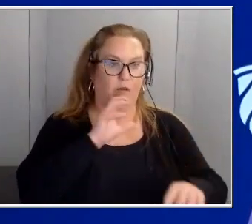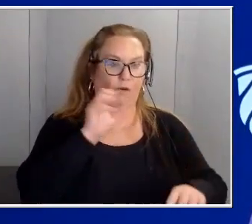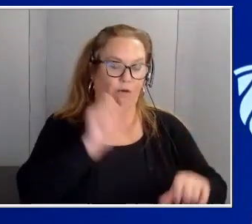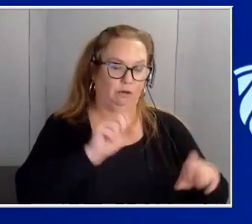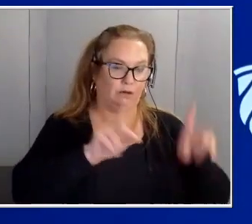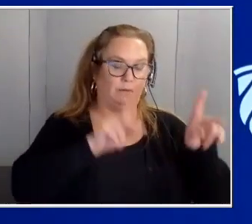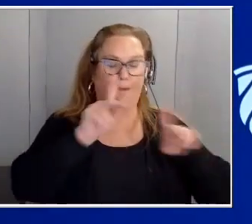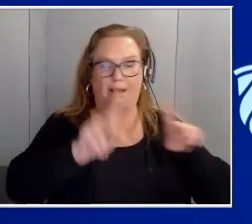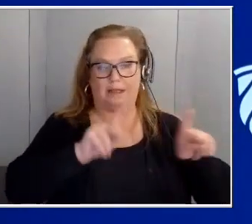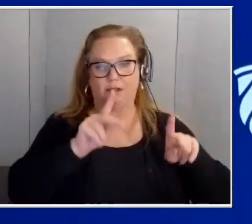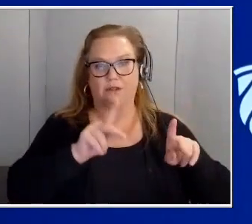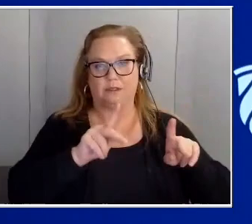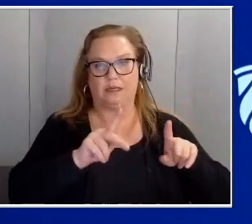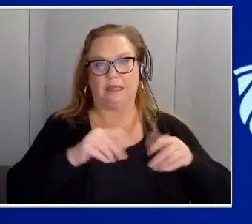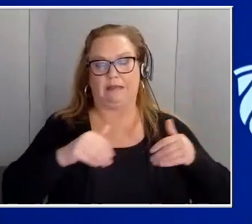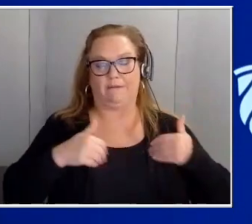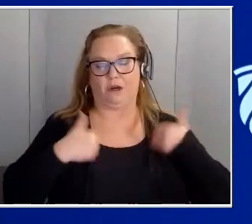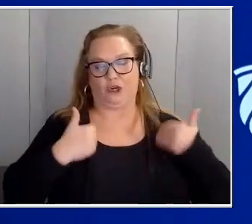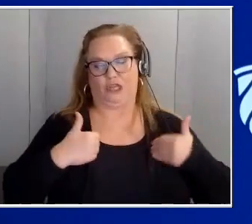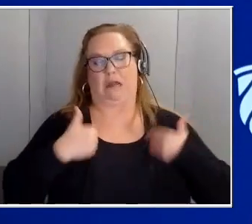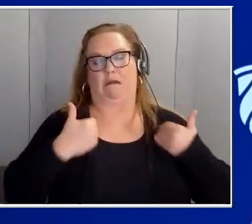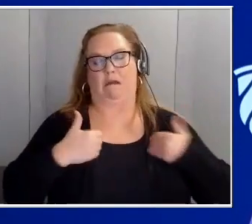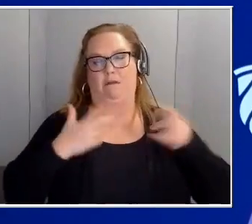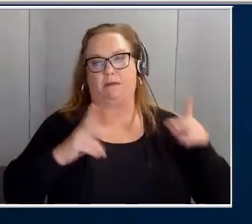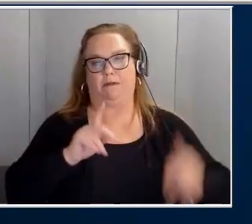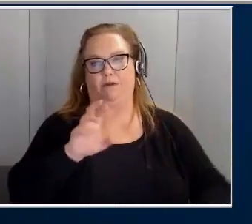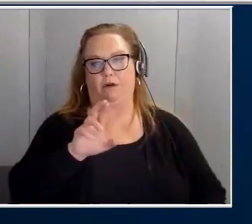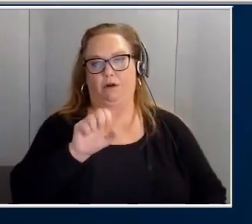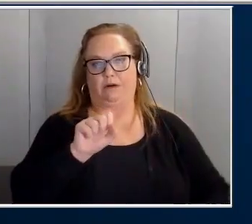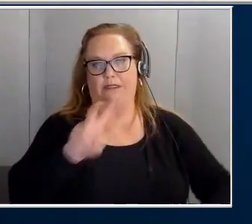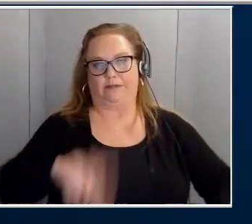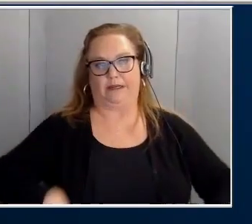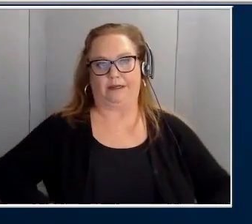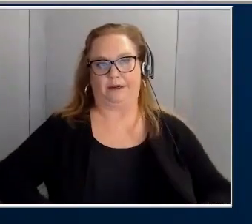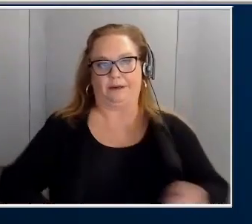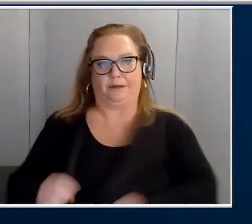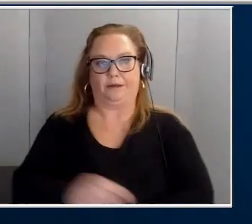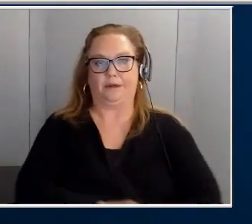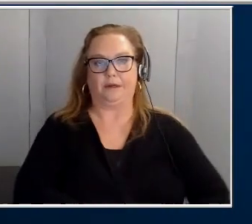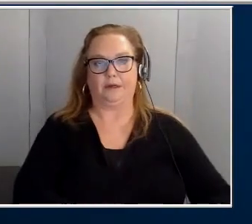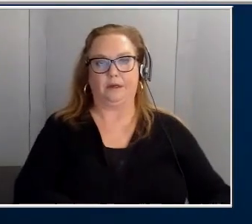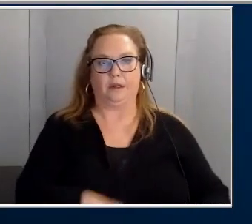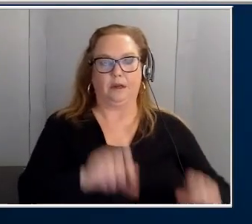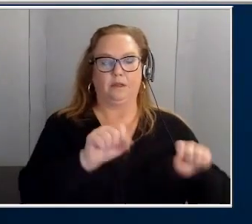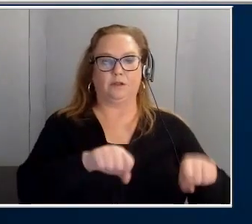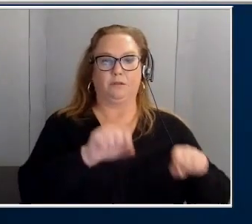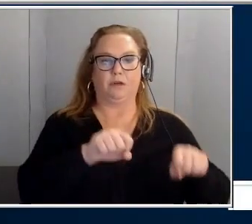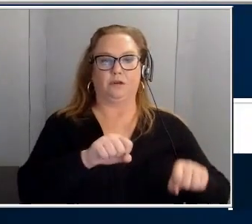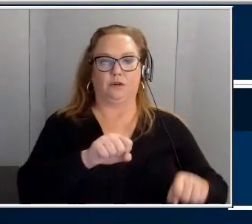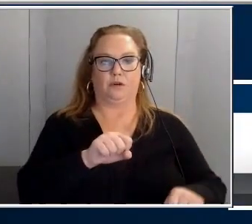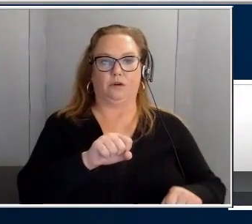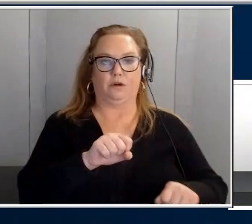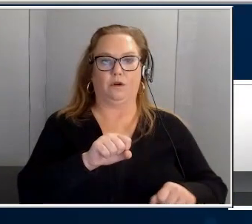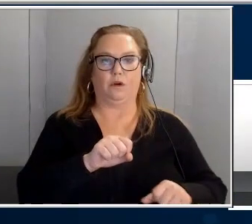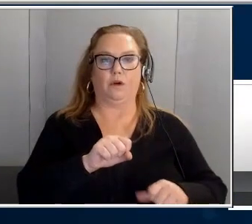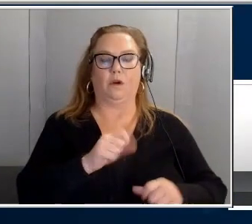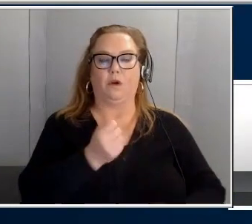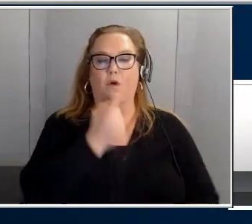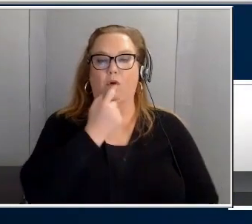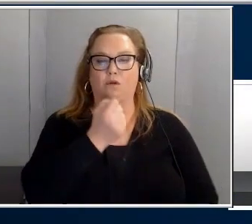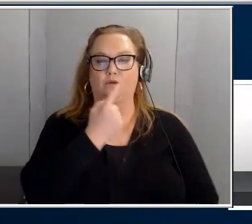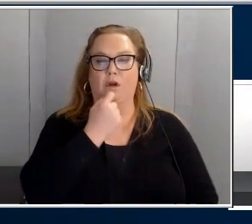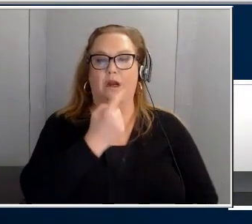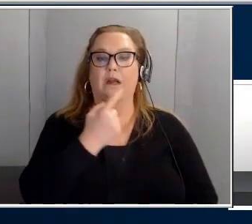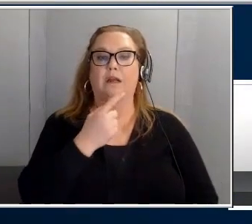populations and those very young populations when they do have RSV. So there's a potential new oral drug in early stages of development